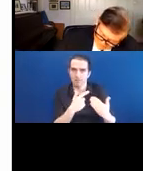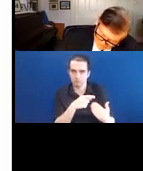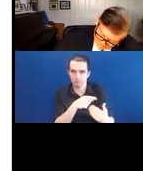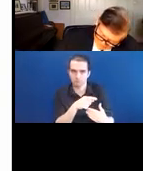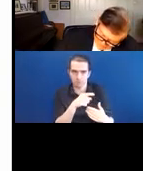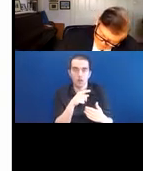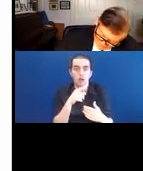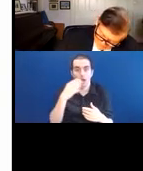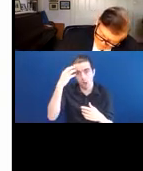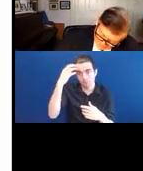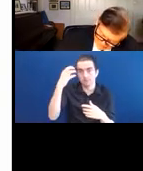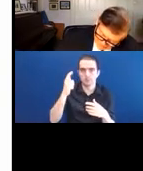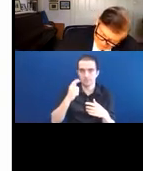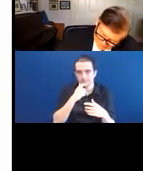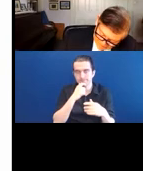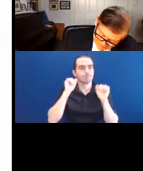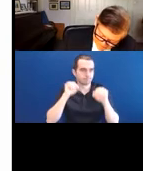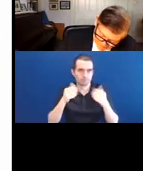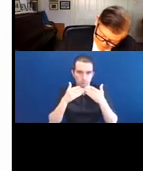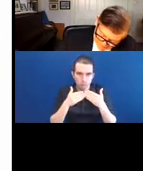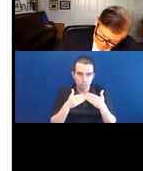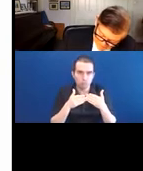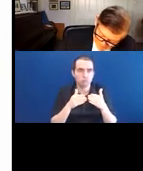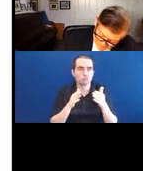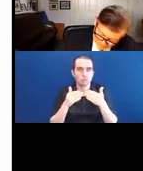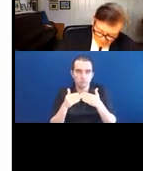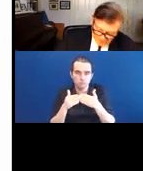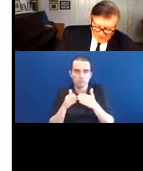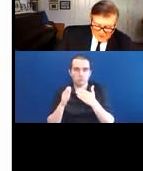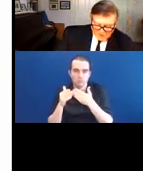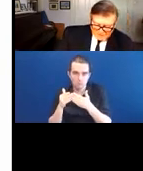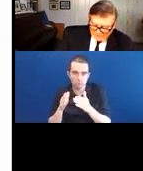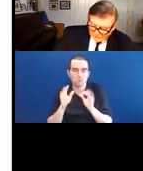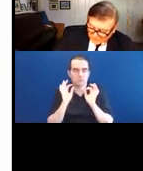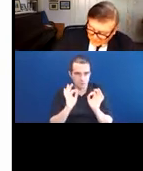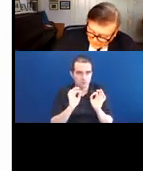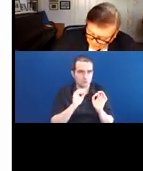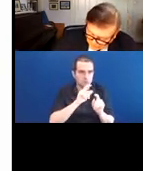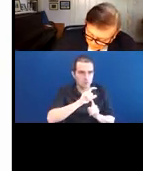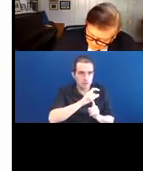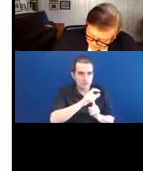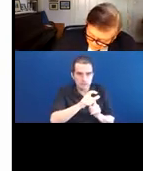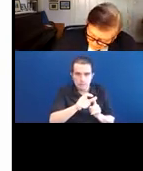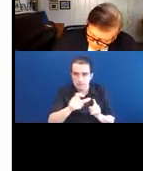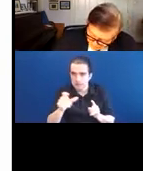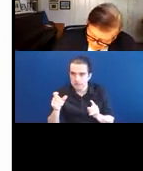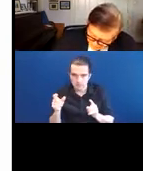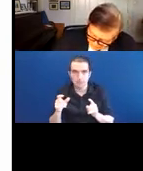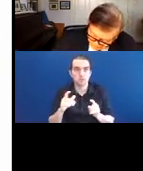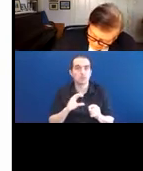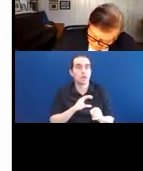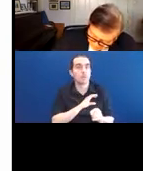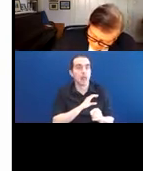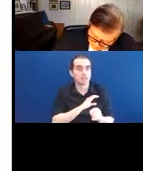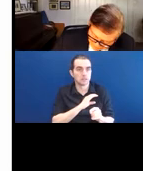Somebody in Bangladesh, not accessible for everyone. Most of the healthcare centres have lack of physical accessibility, such